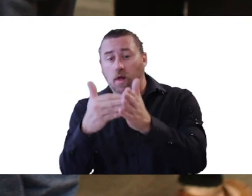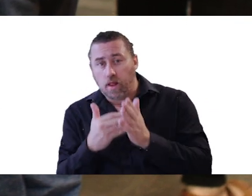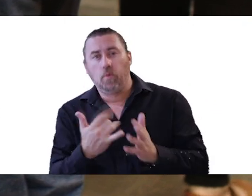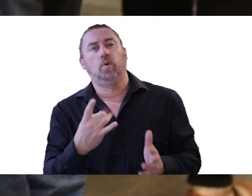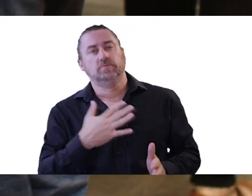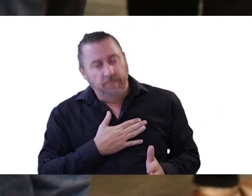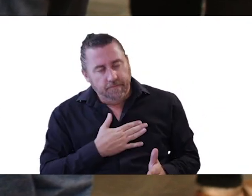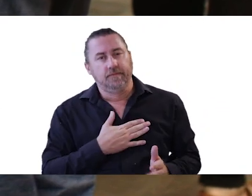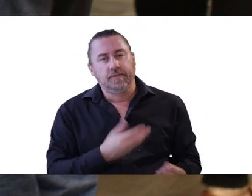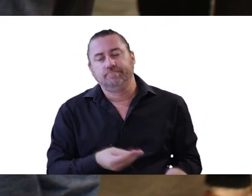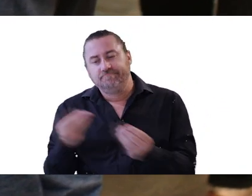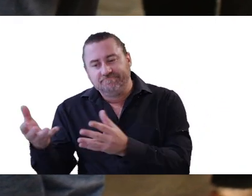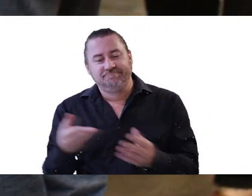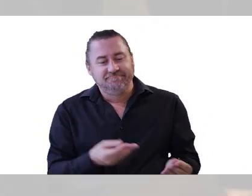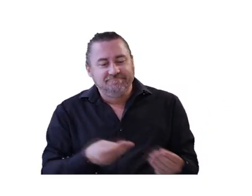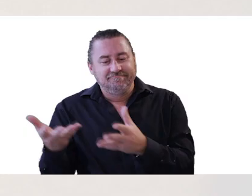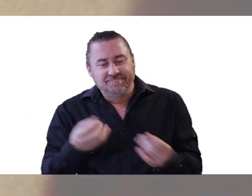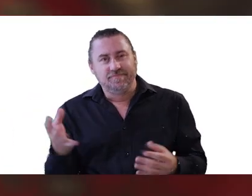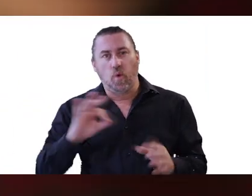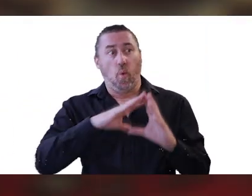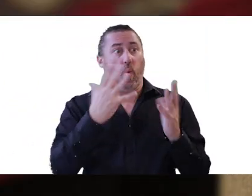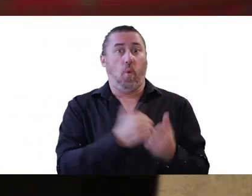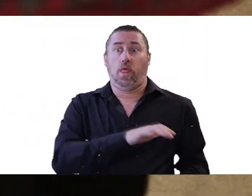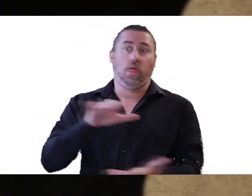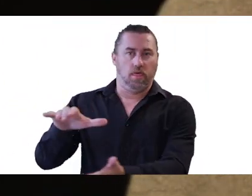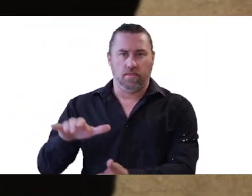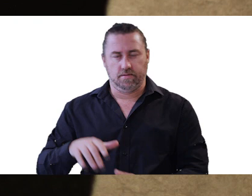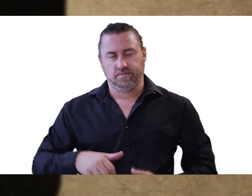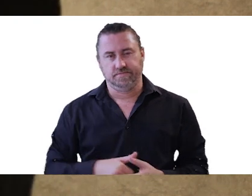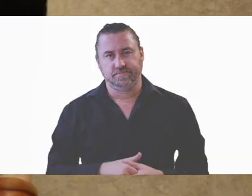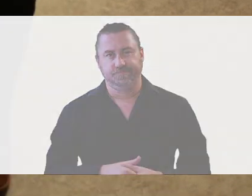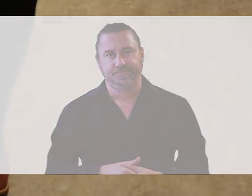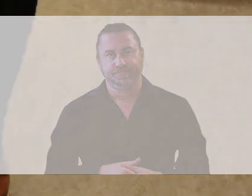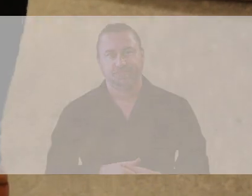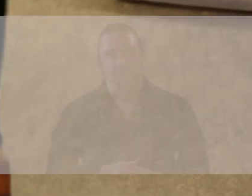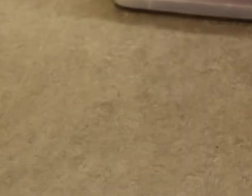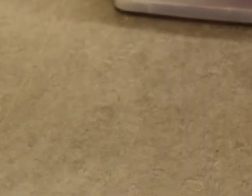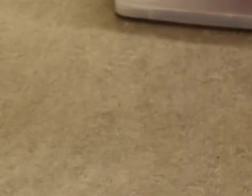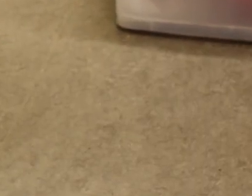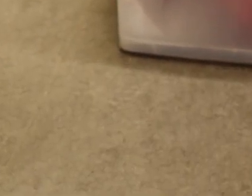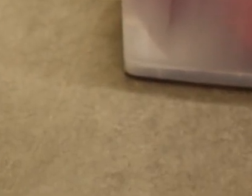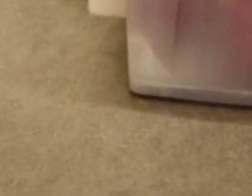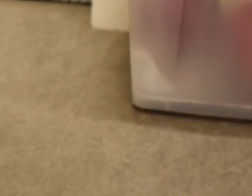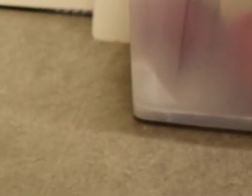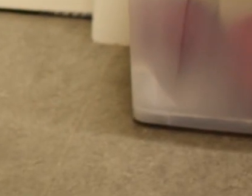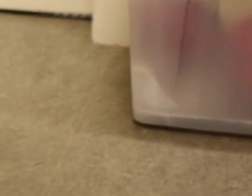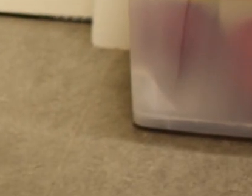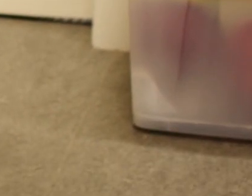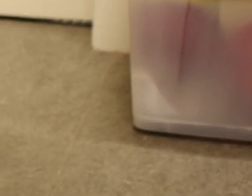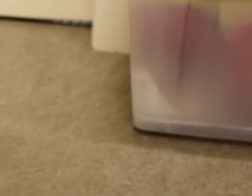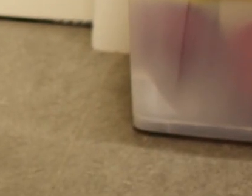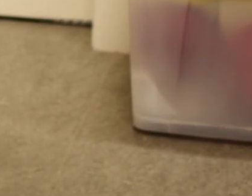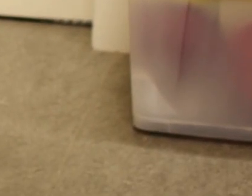or take smaller amounts often instead. Michaela tries to lift 2 full large plastic tubs.